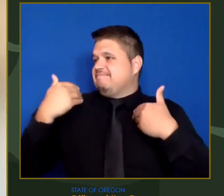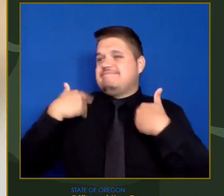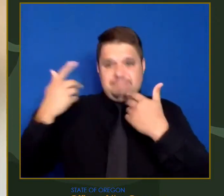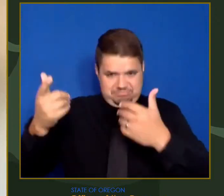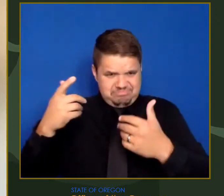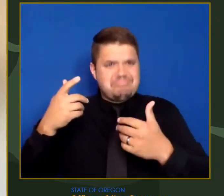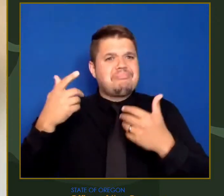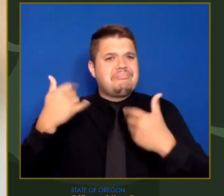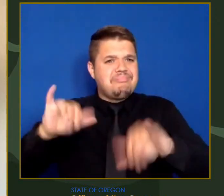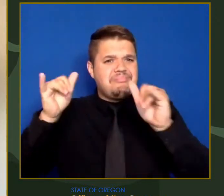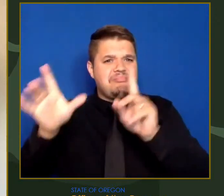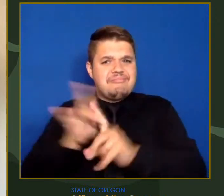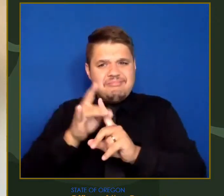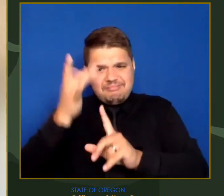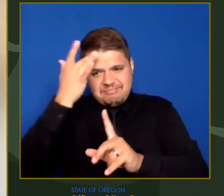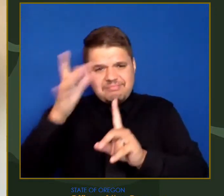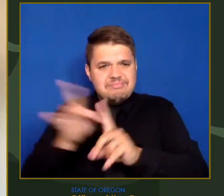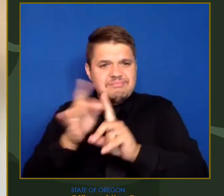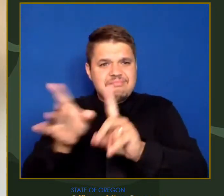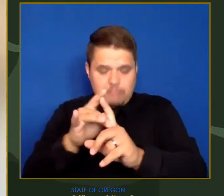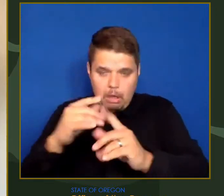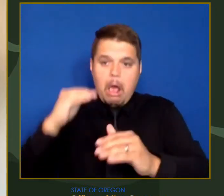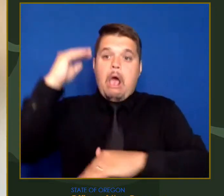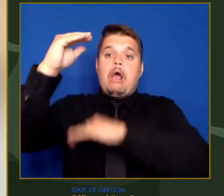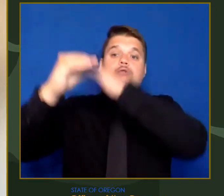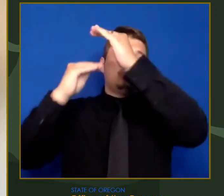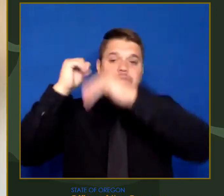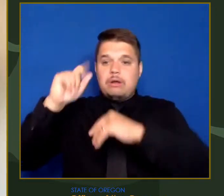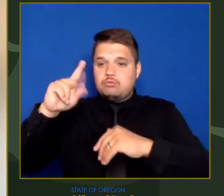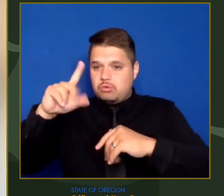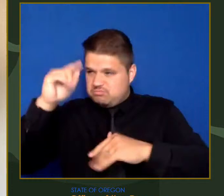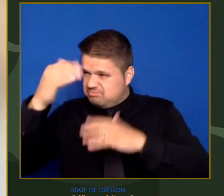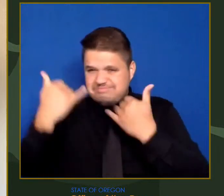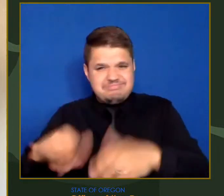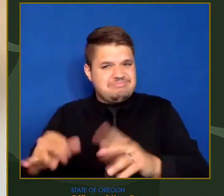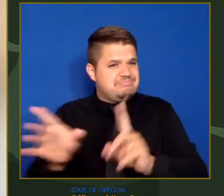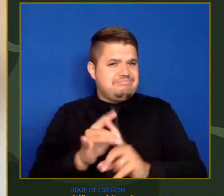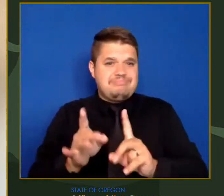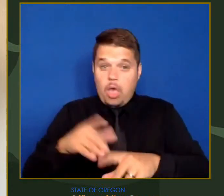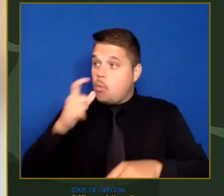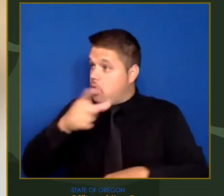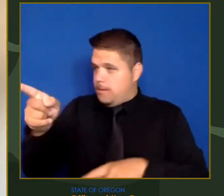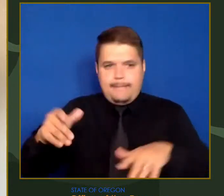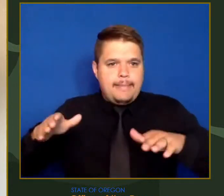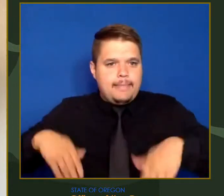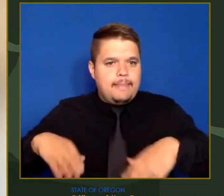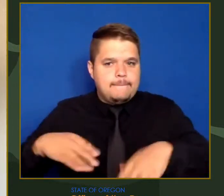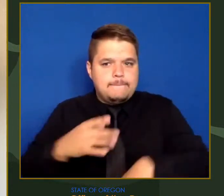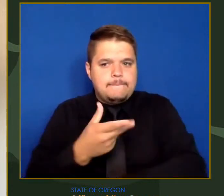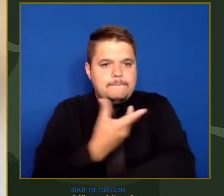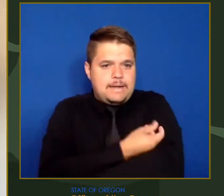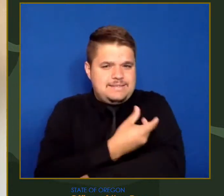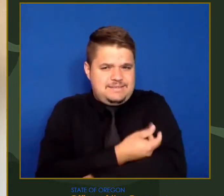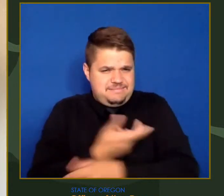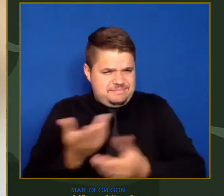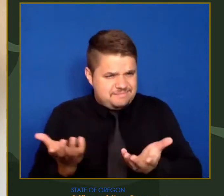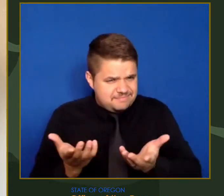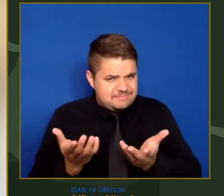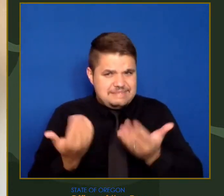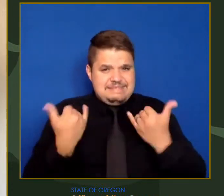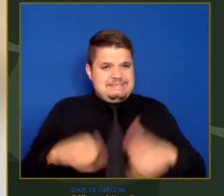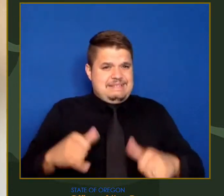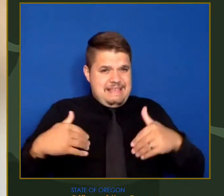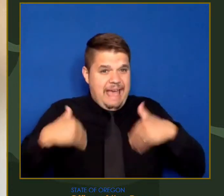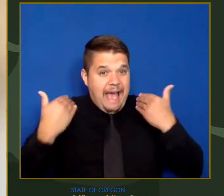younger patients. We're seeing more virulent variants in this community. And, but it's not just about